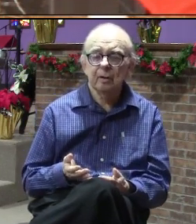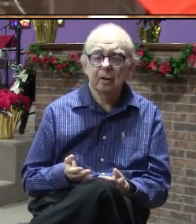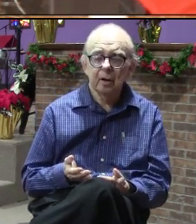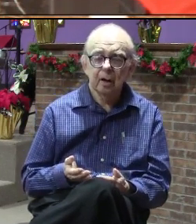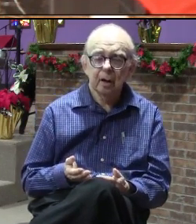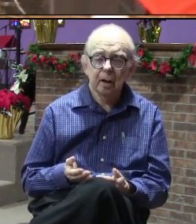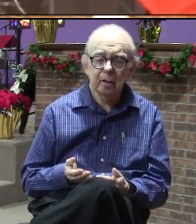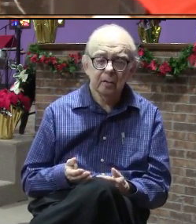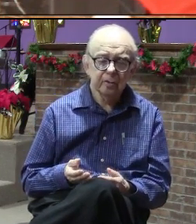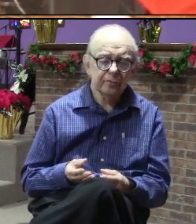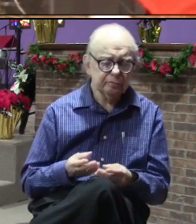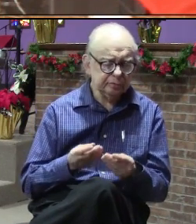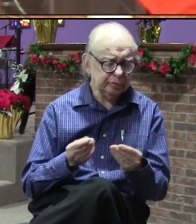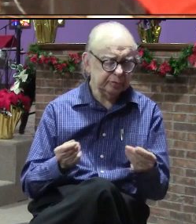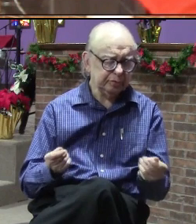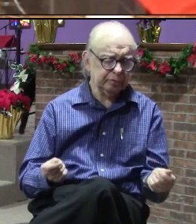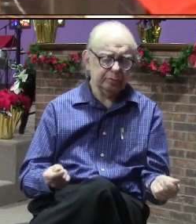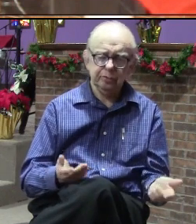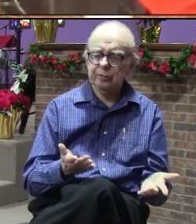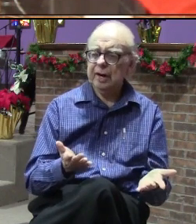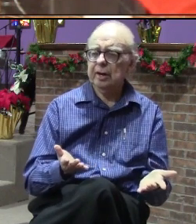and draining you.